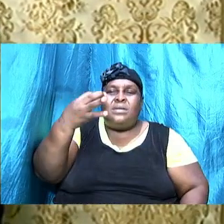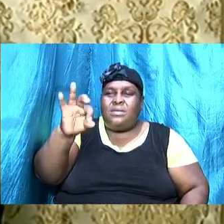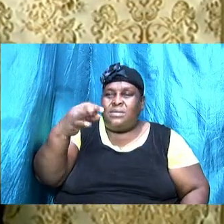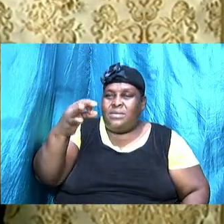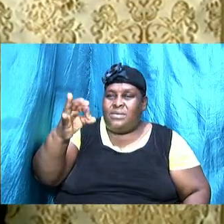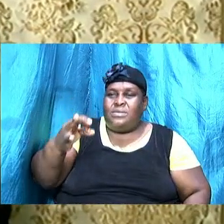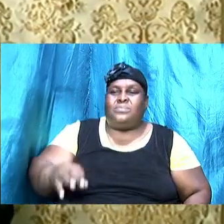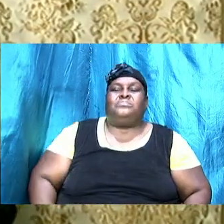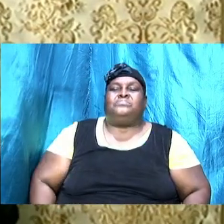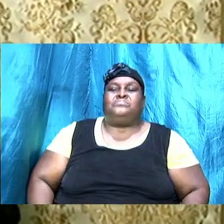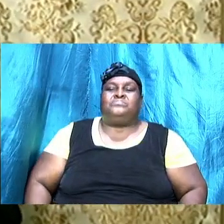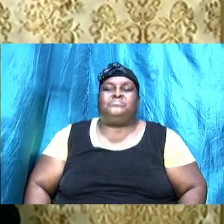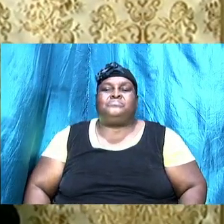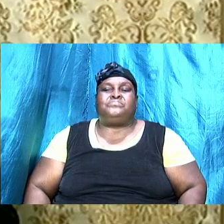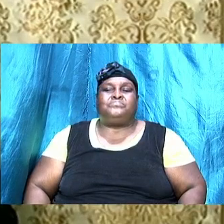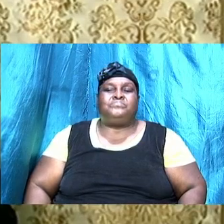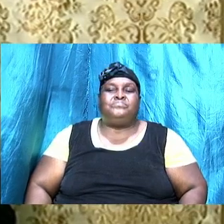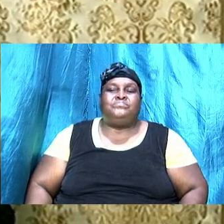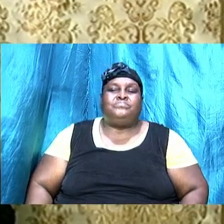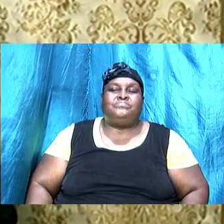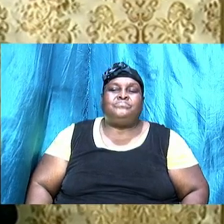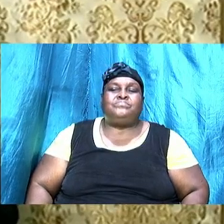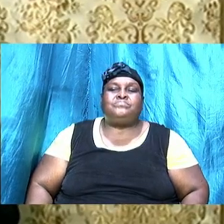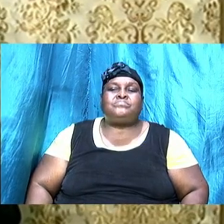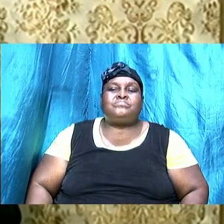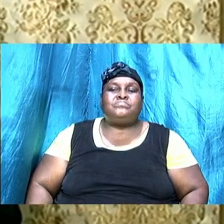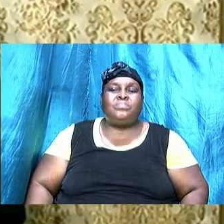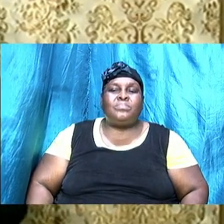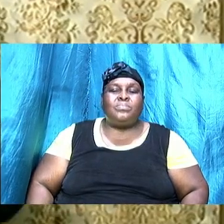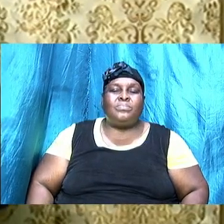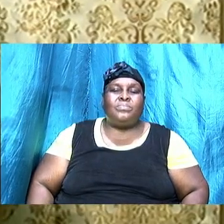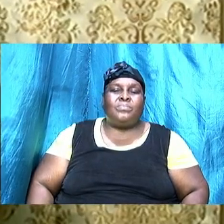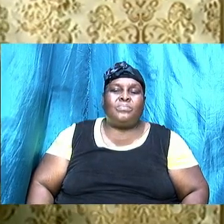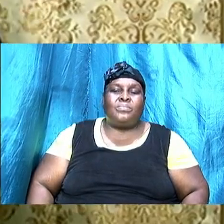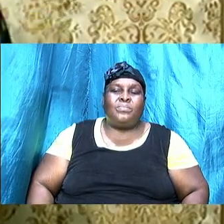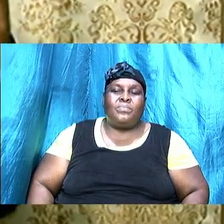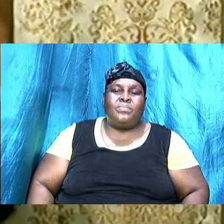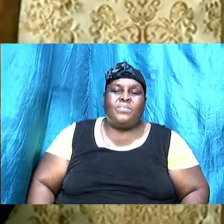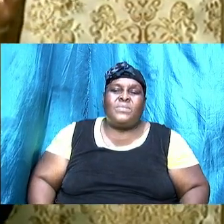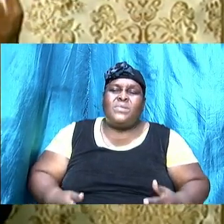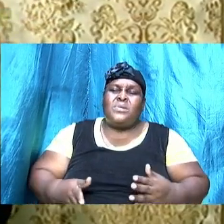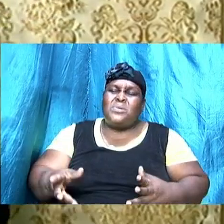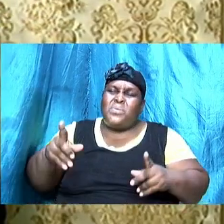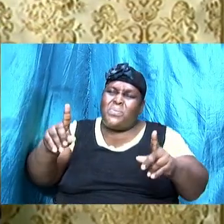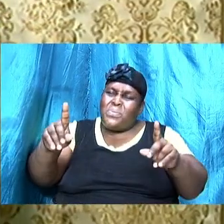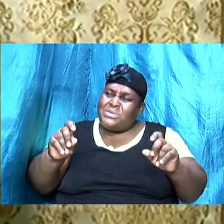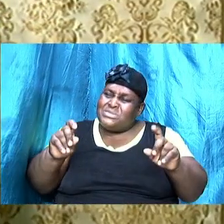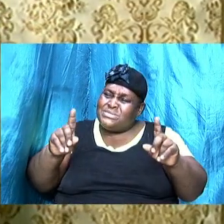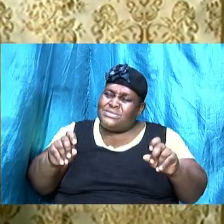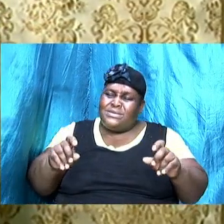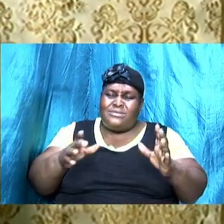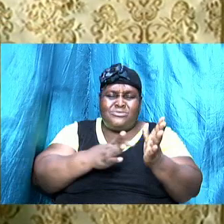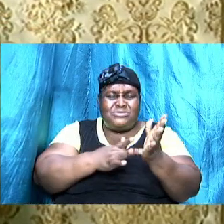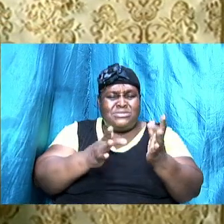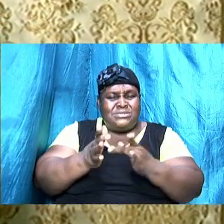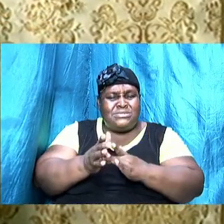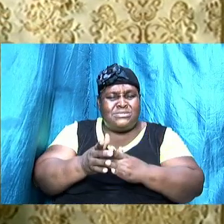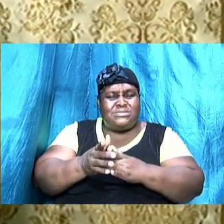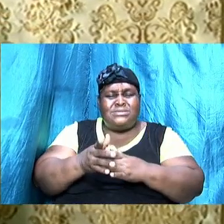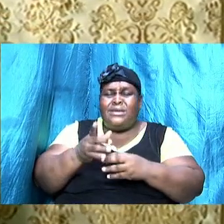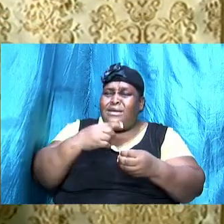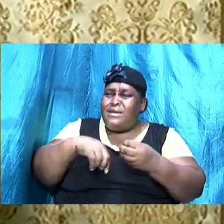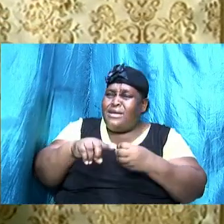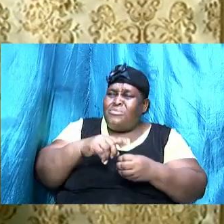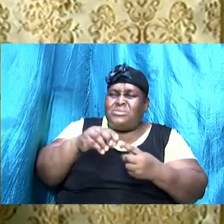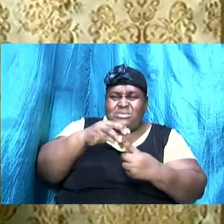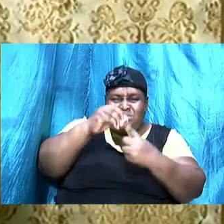read two verses because they questioned Jesus about a particular